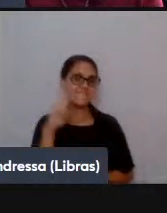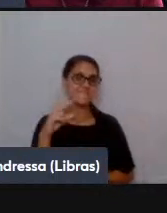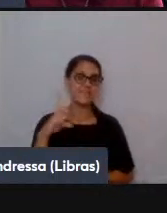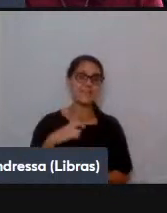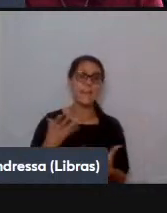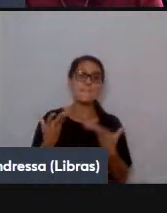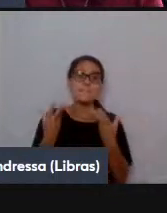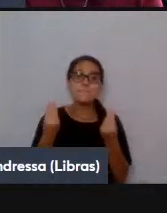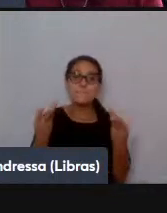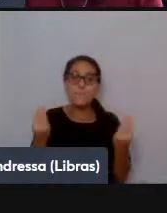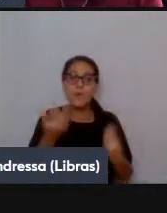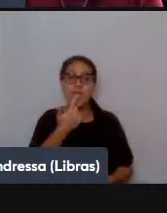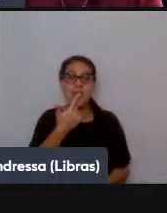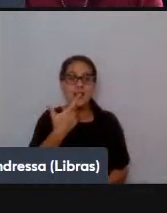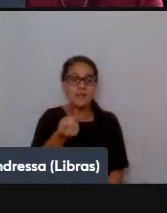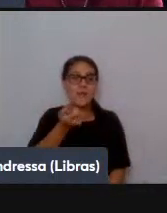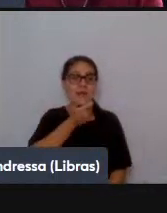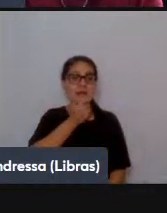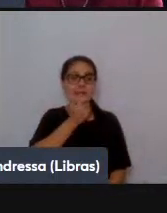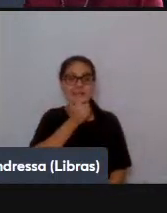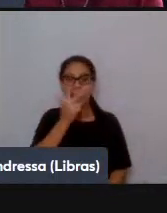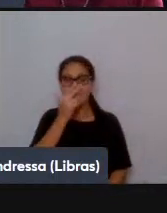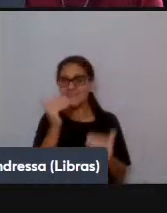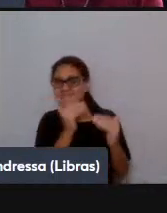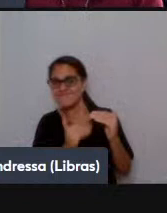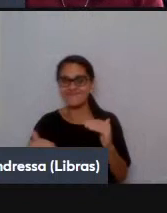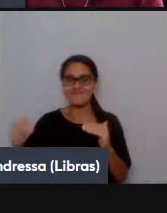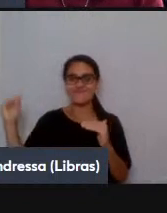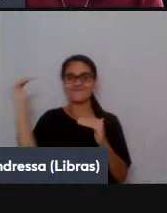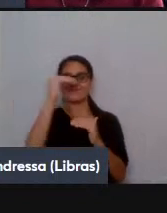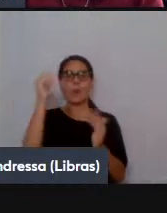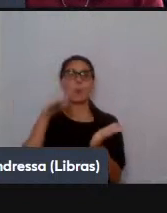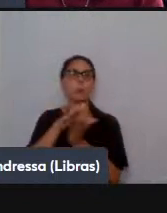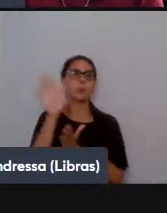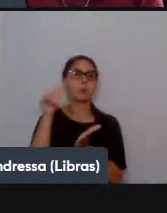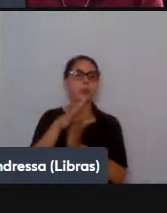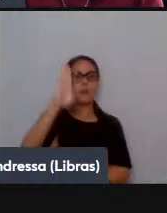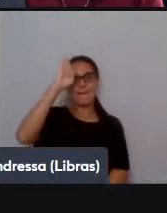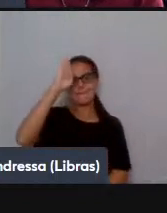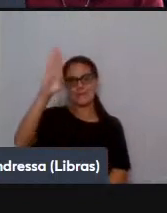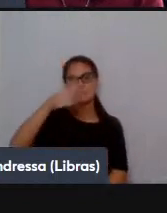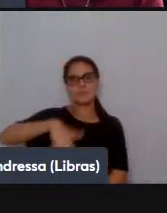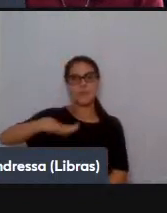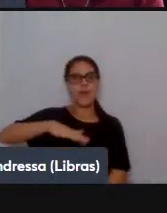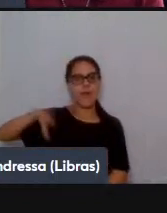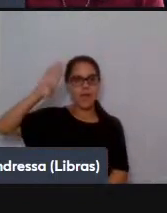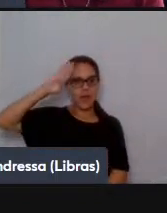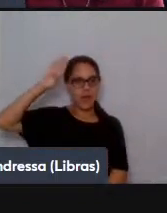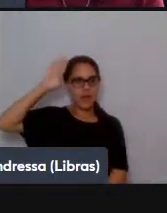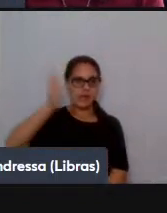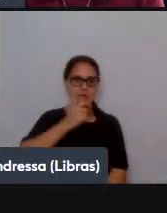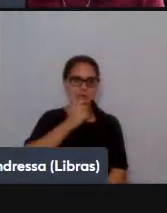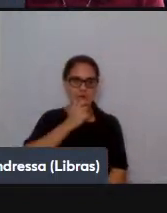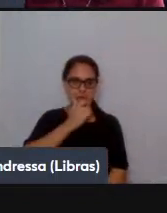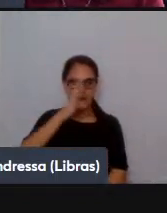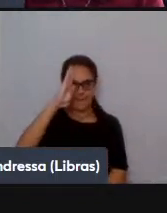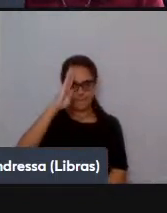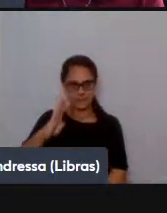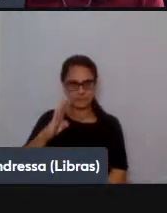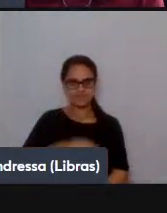o inglês domina o cenário de publicação acadêmica. The upper